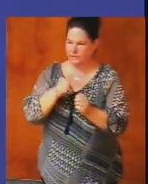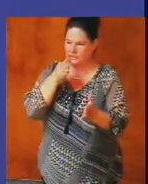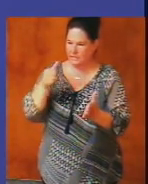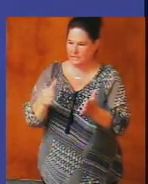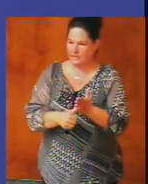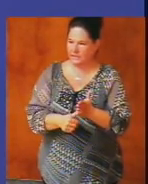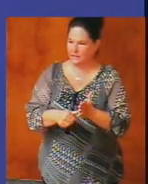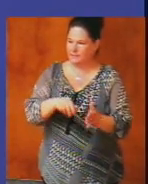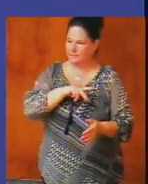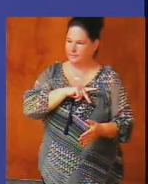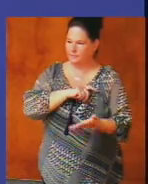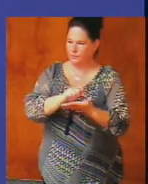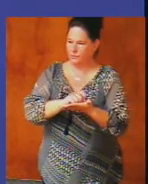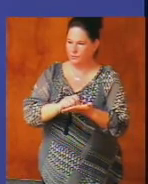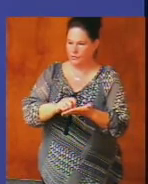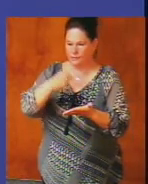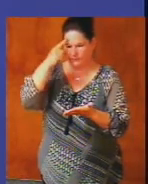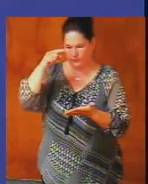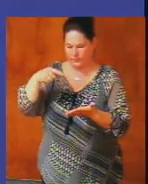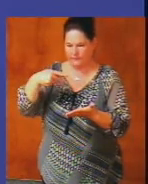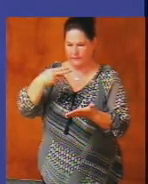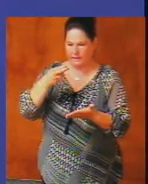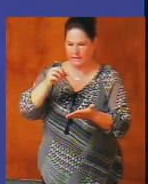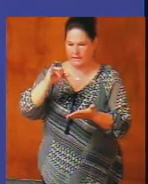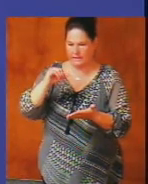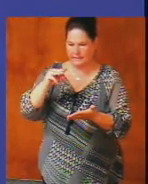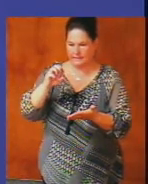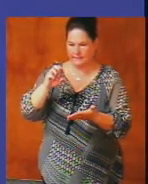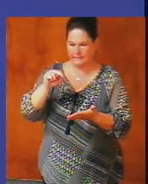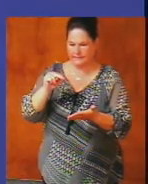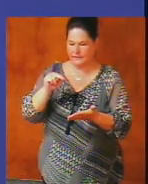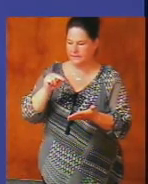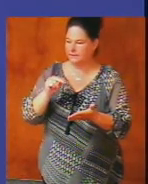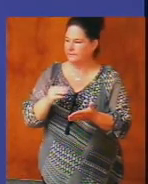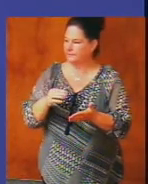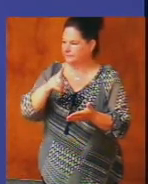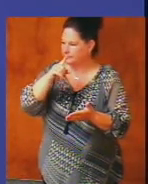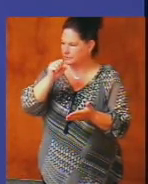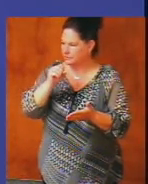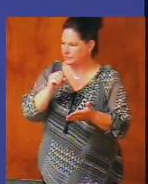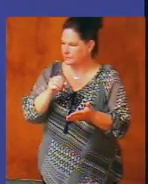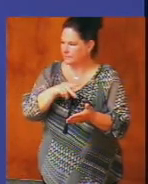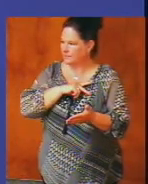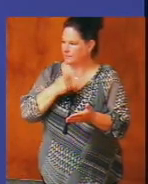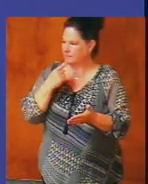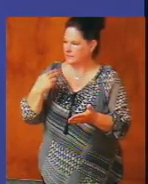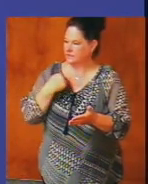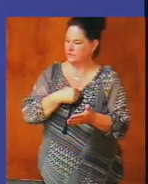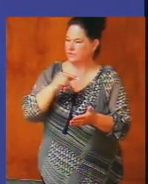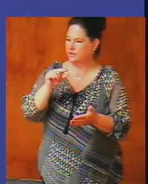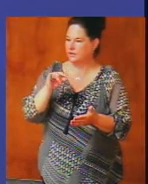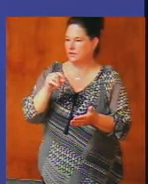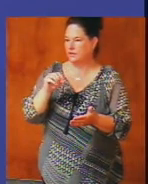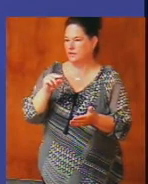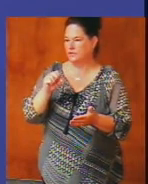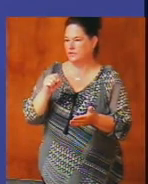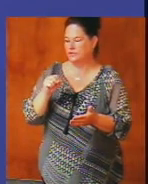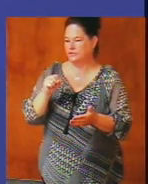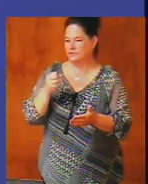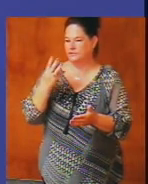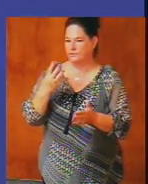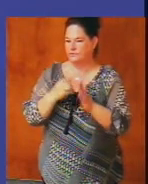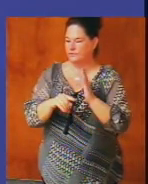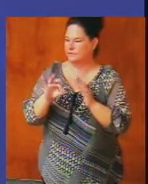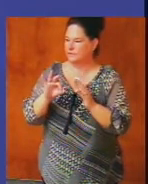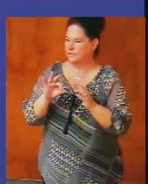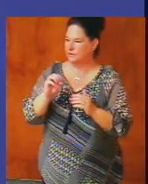that Paul wrote to Philemon. So the fact that Paul tells us in Colossians 4 verse 9 that